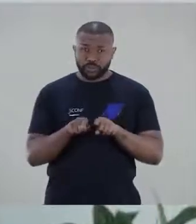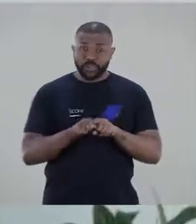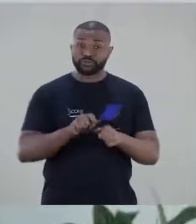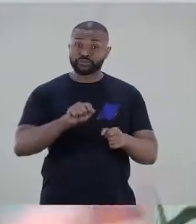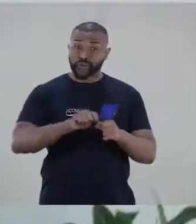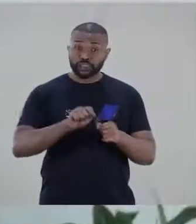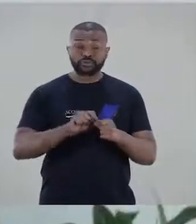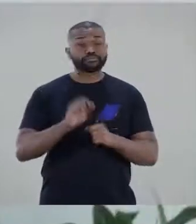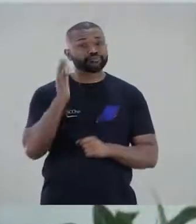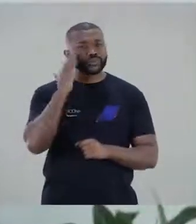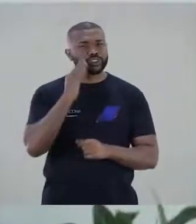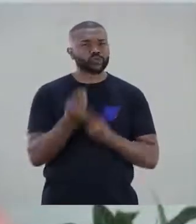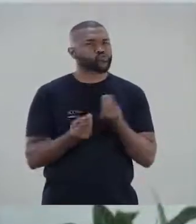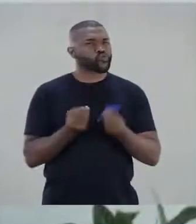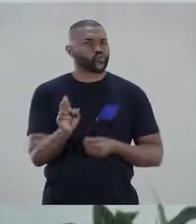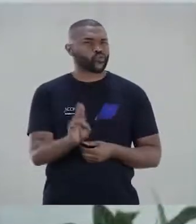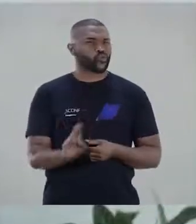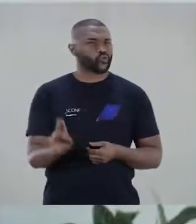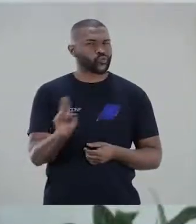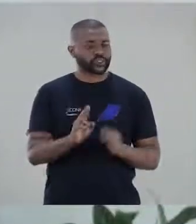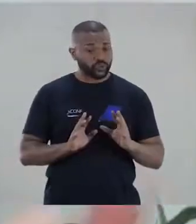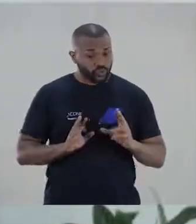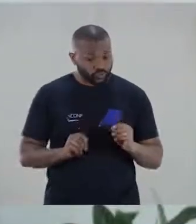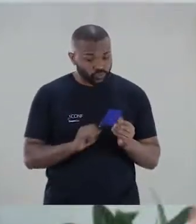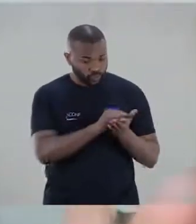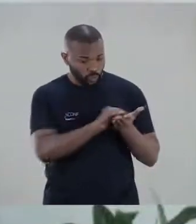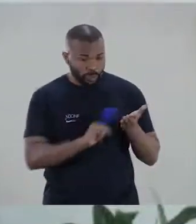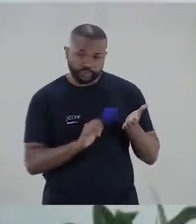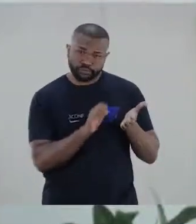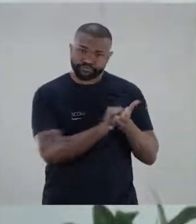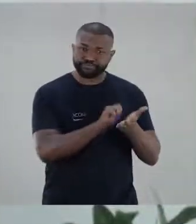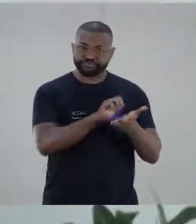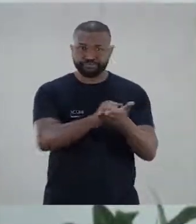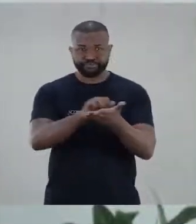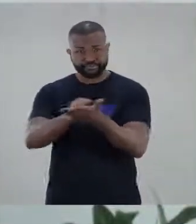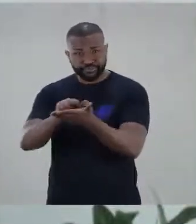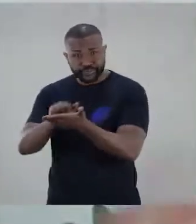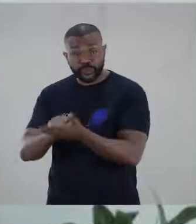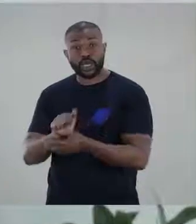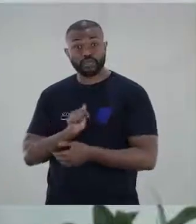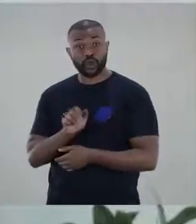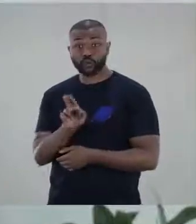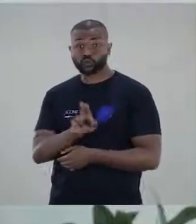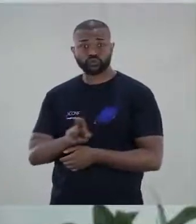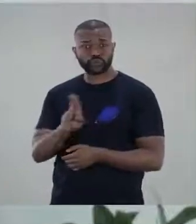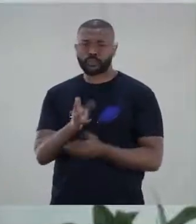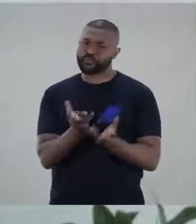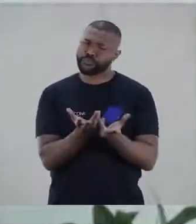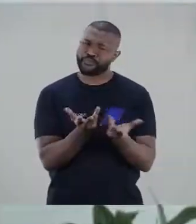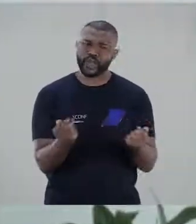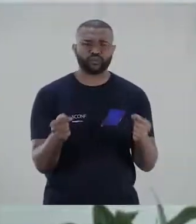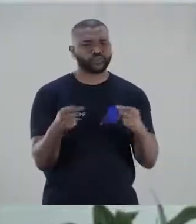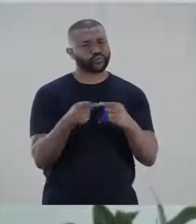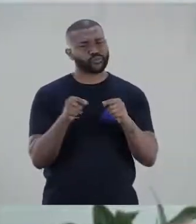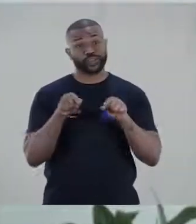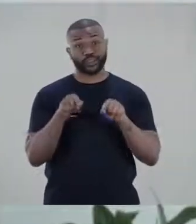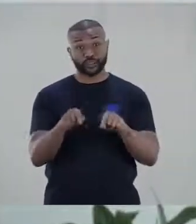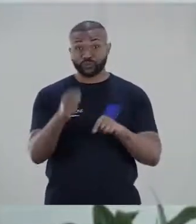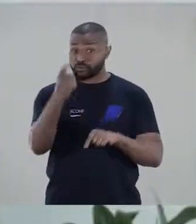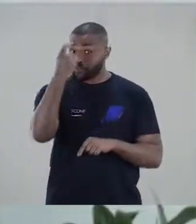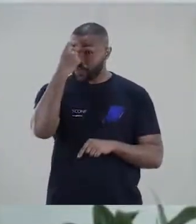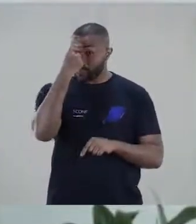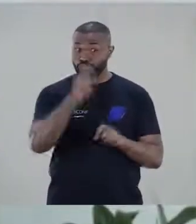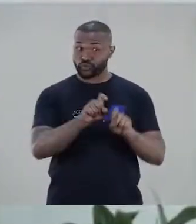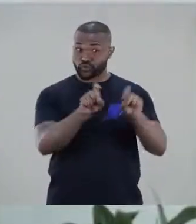them, understand it, how can I use it, so all of those good documentations, and we have really wonderful tools for that, right? So